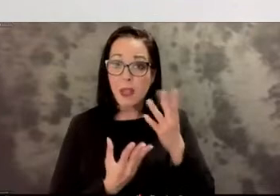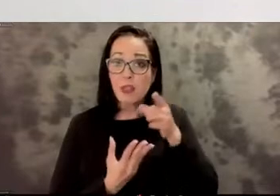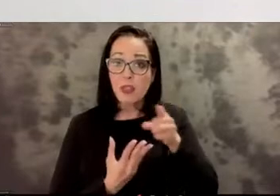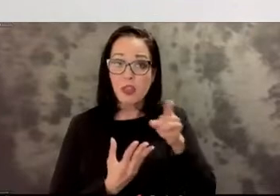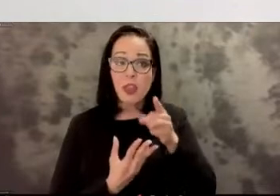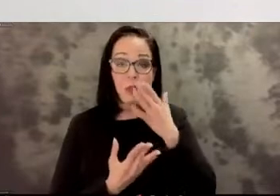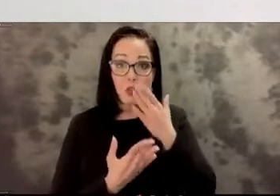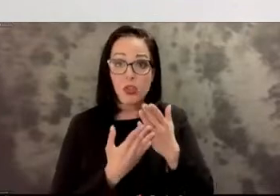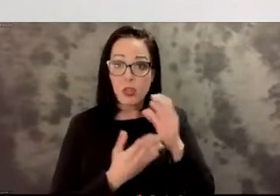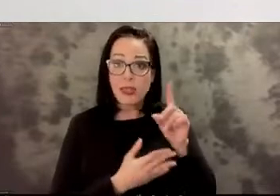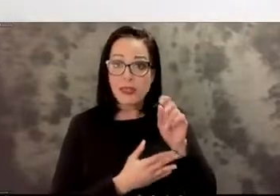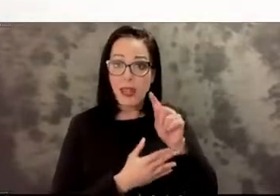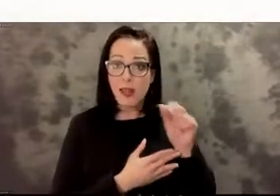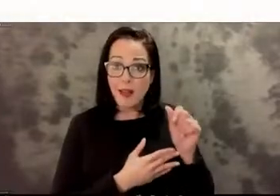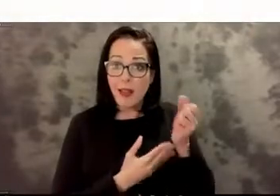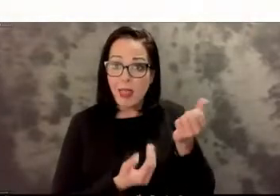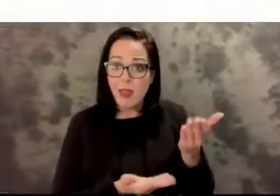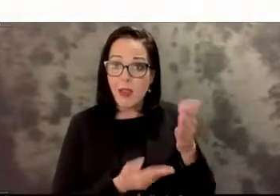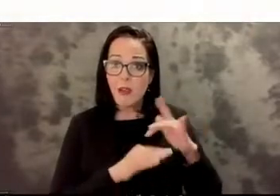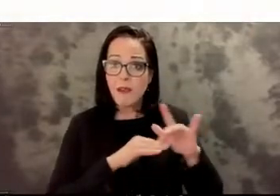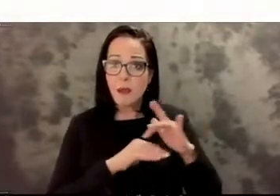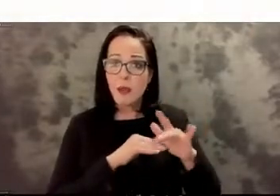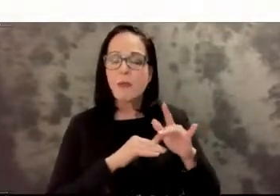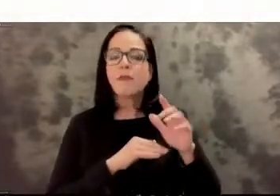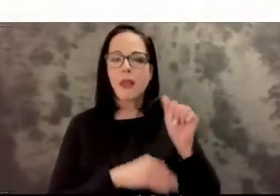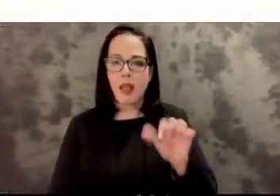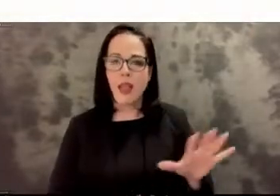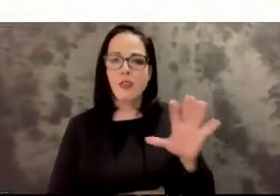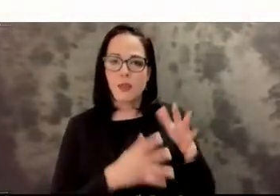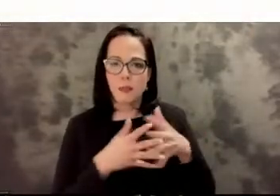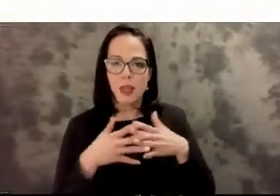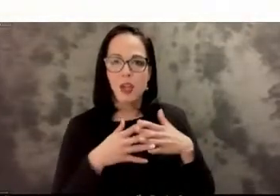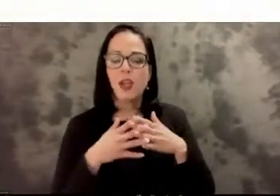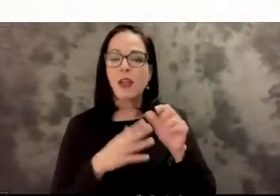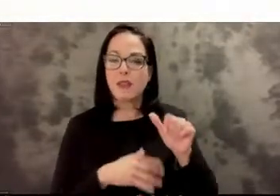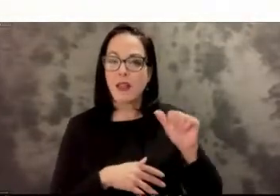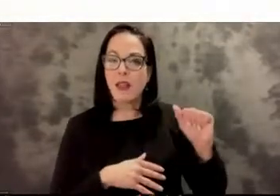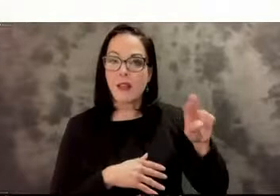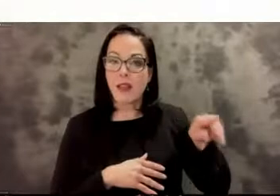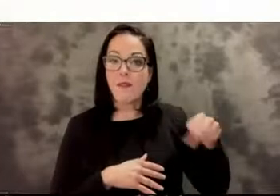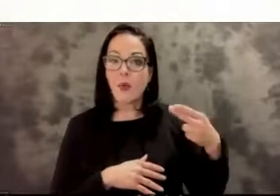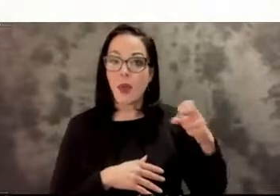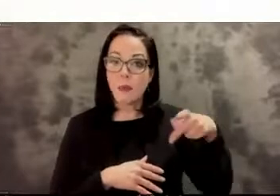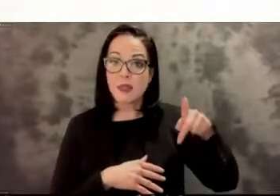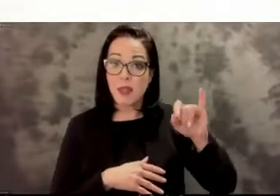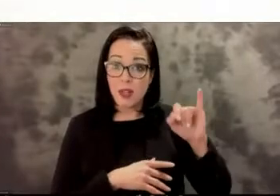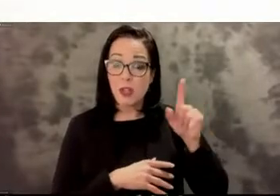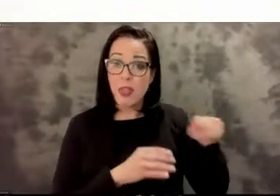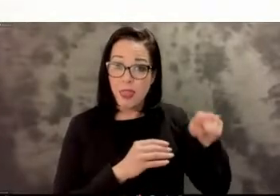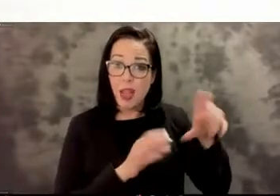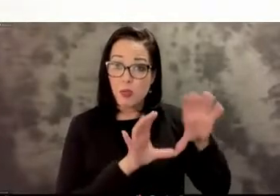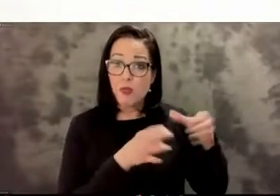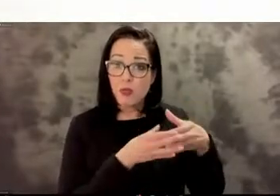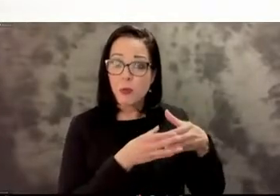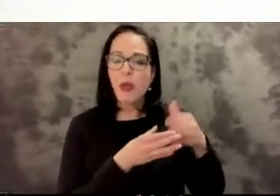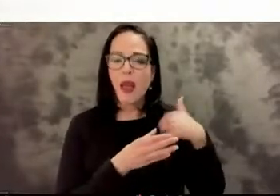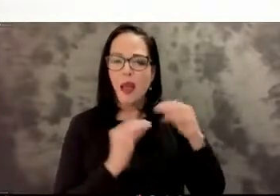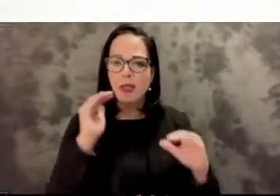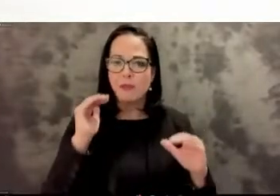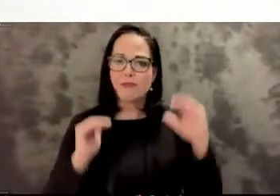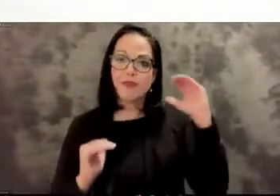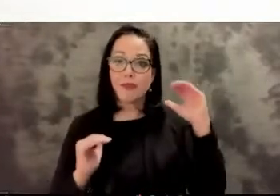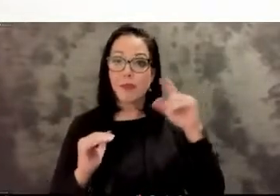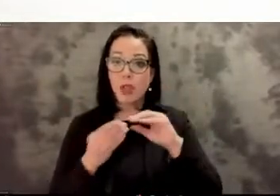is available, that Asian Americans, Native Hawaiian Pacific Islanders actually have a disproportionate rate of